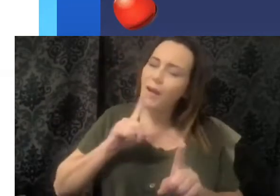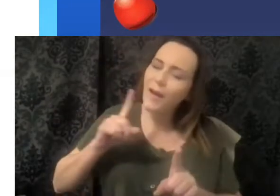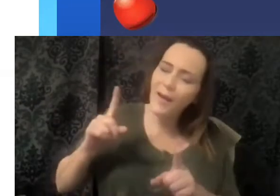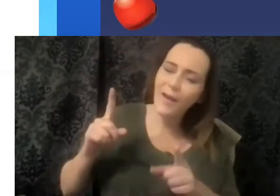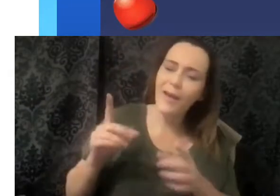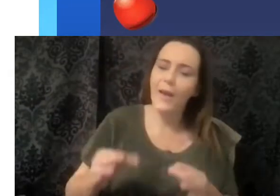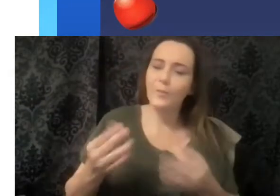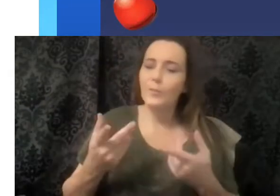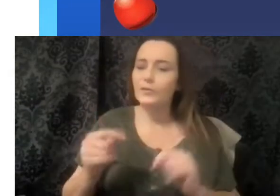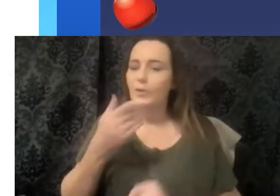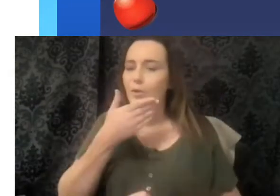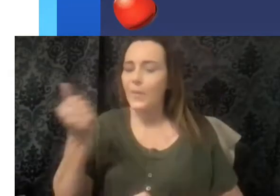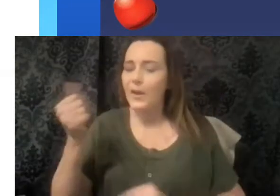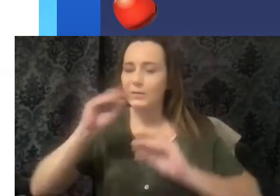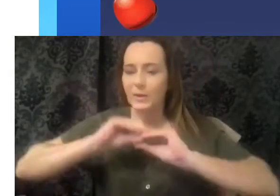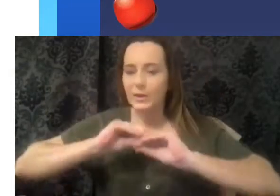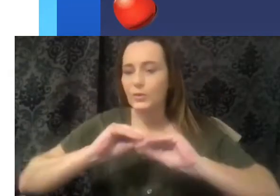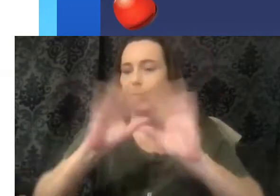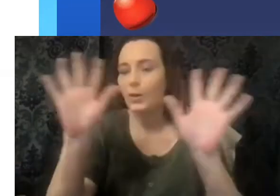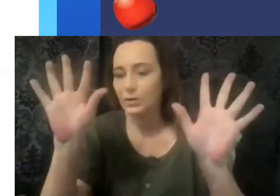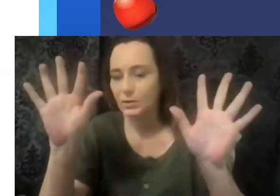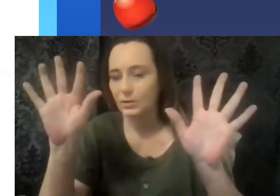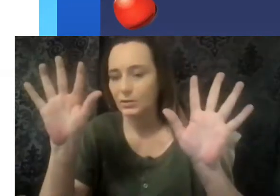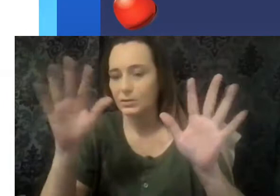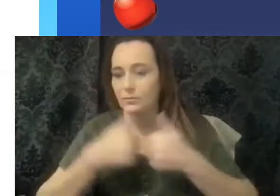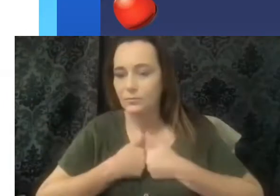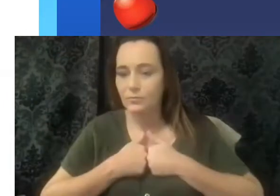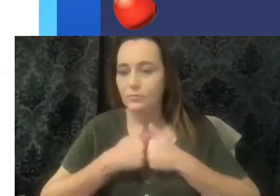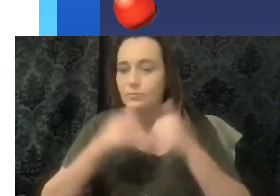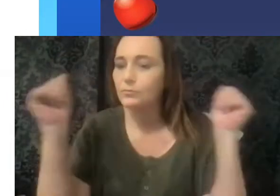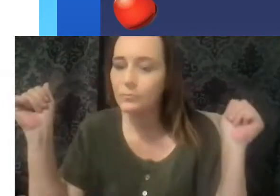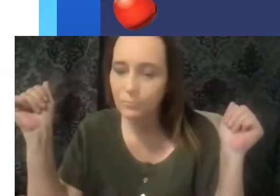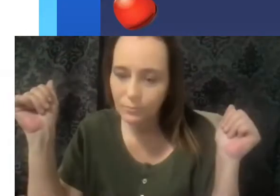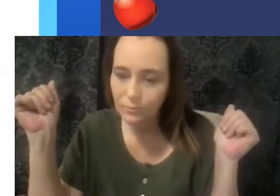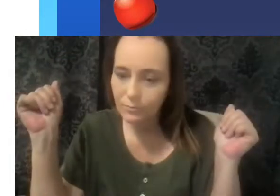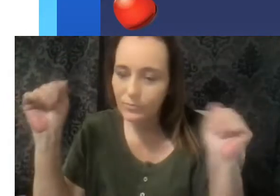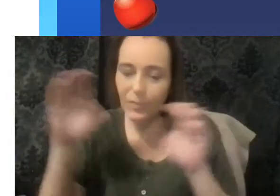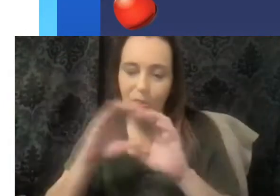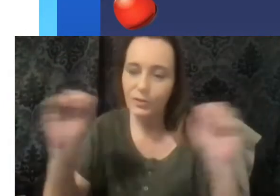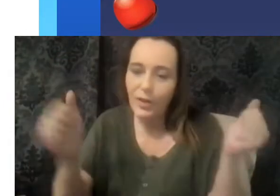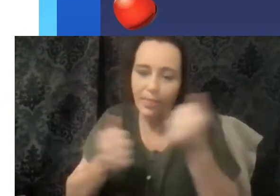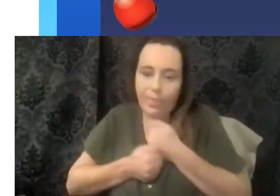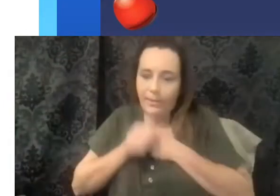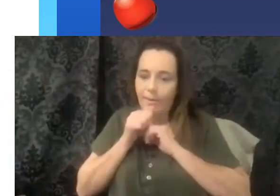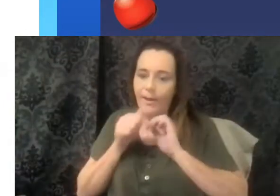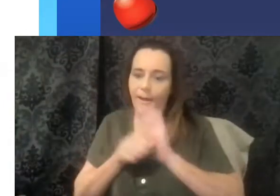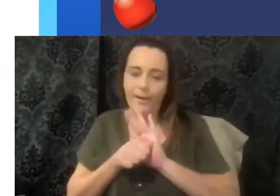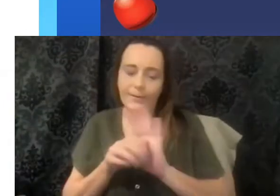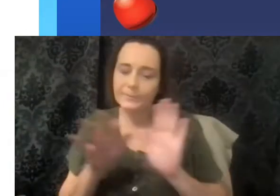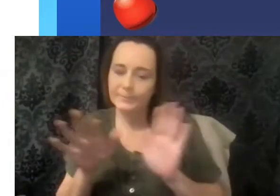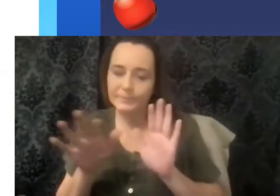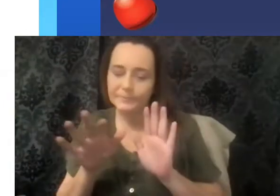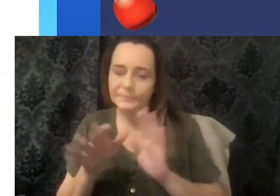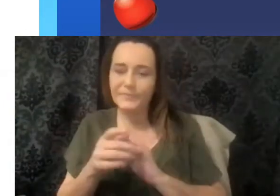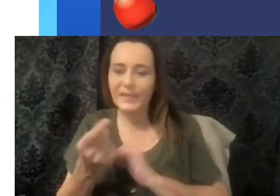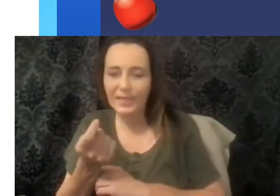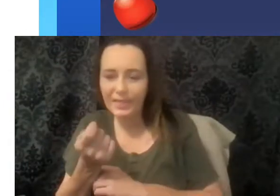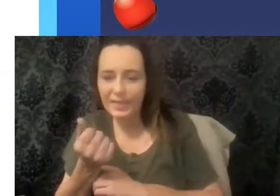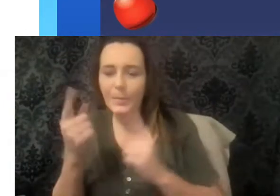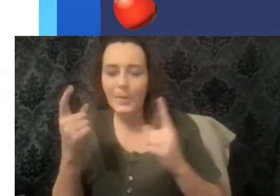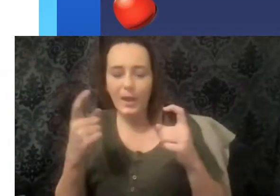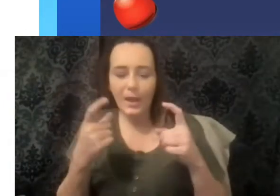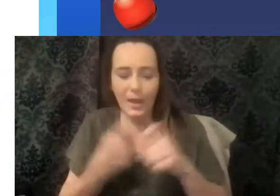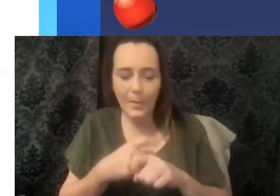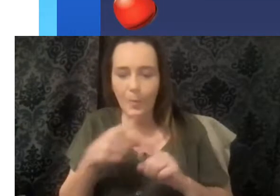be transparent. There is nothing to hide. It's just a bit complicated when you